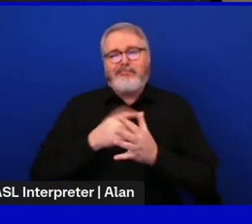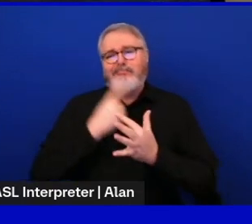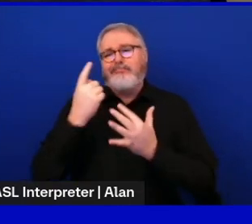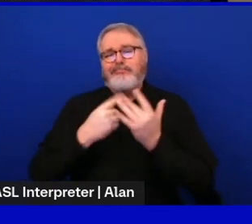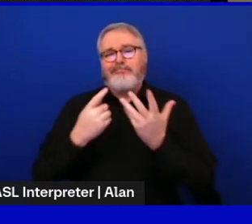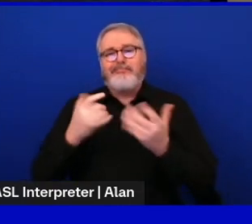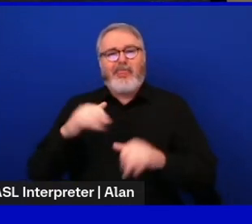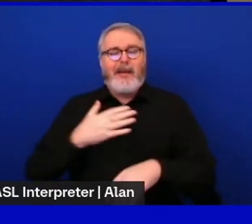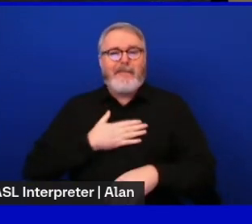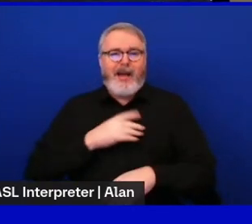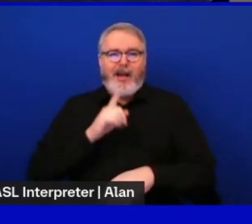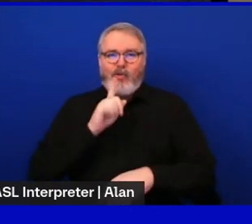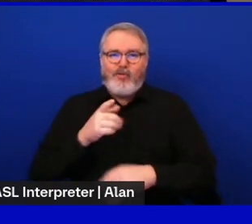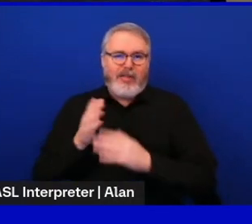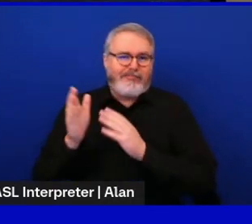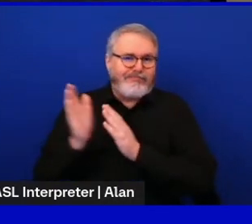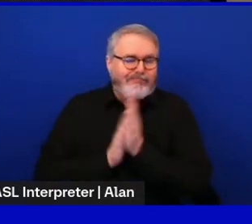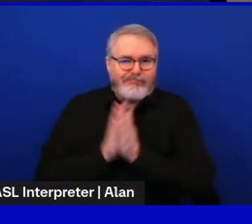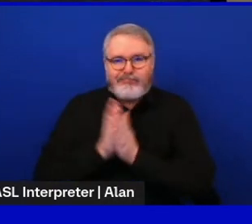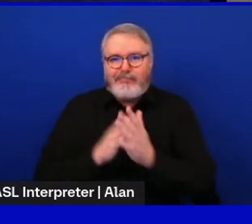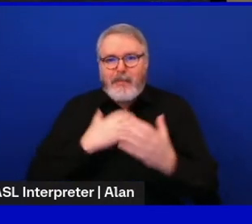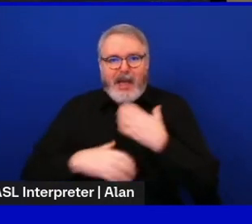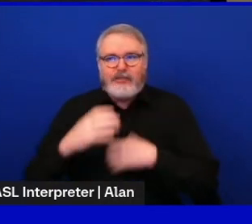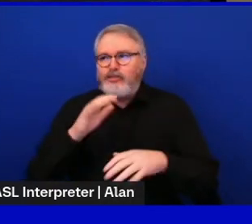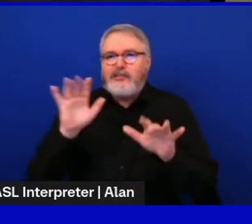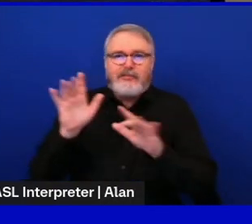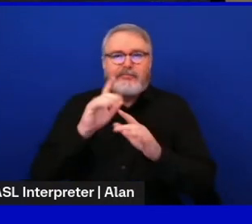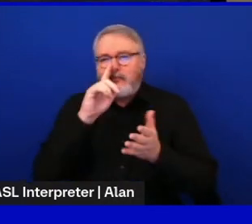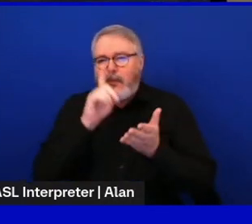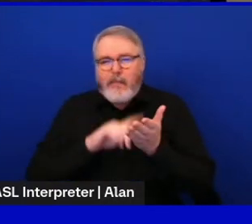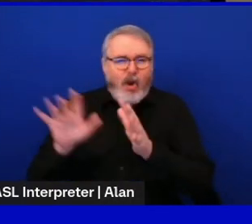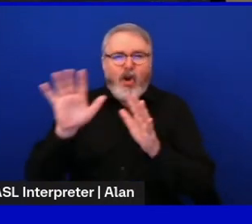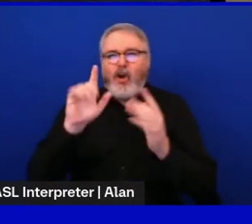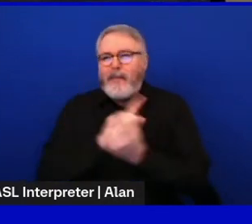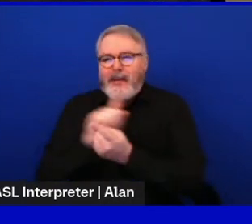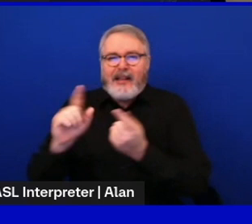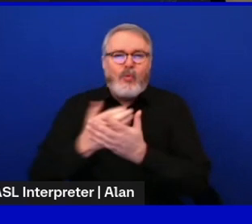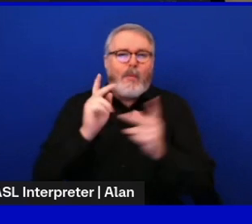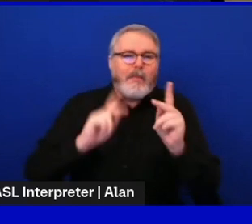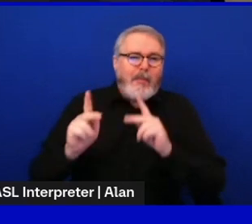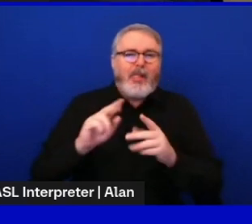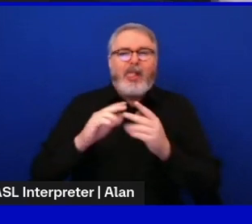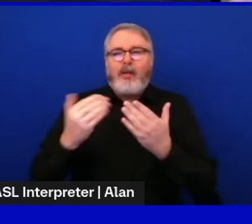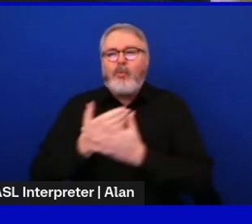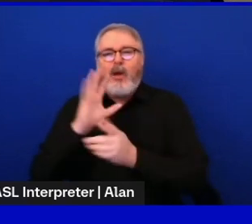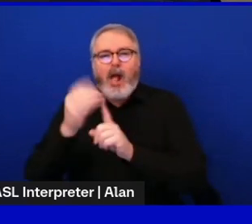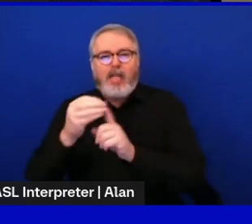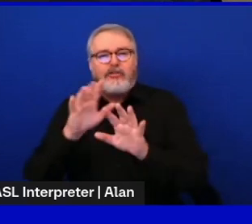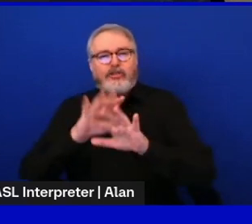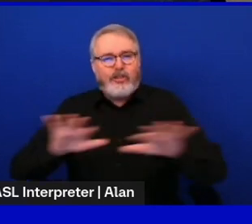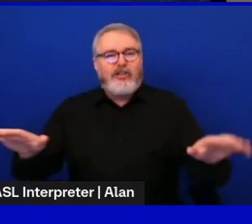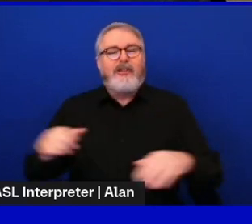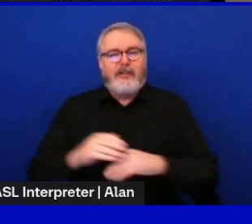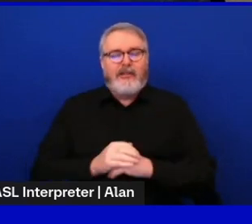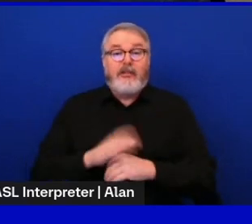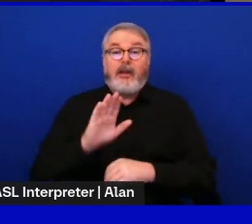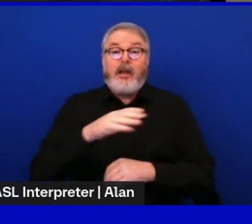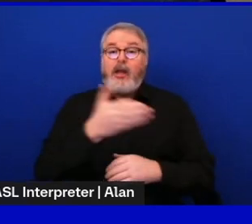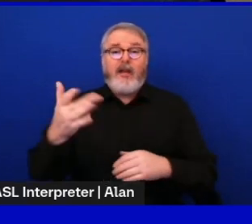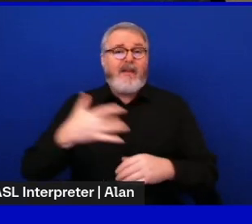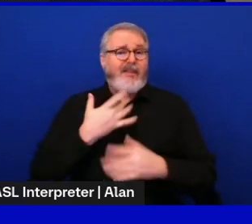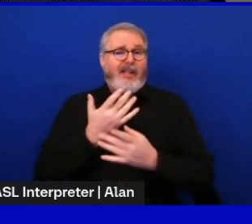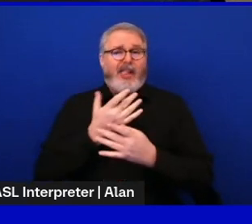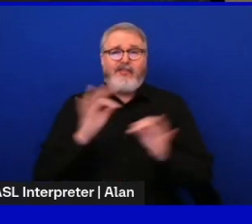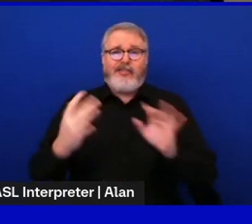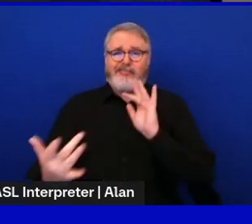that's kind of my passion as well, kind of exploring new things and learning new things through kind of meeting different people and cultures. Feel free to reach out on the socials